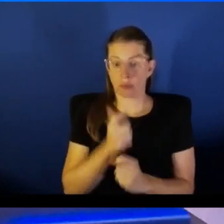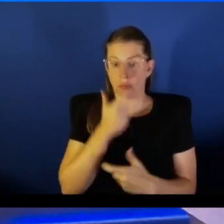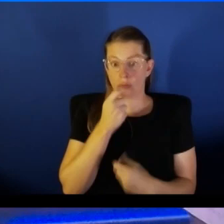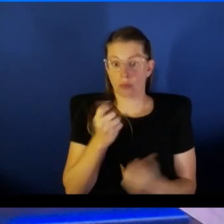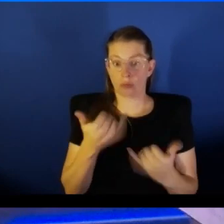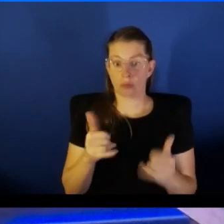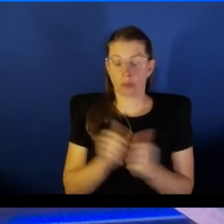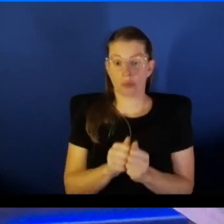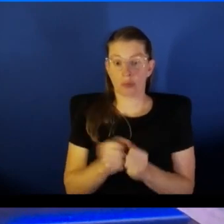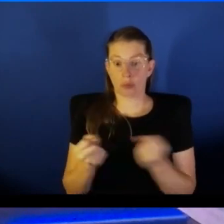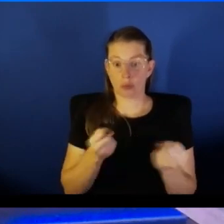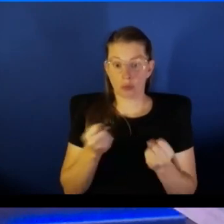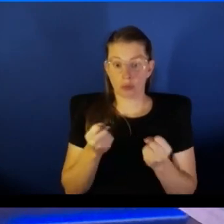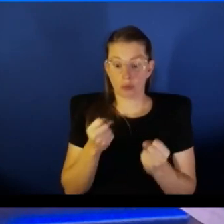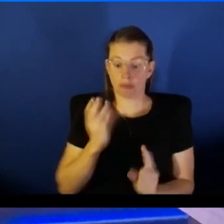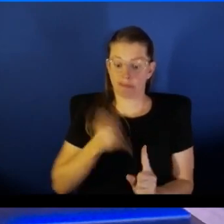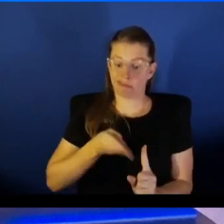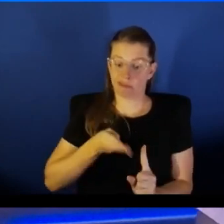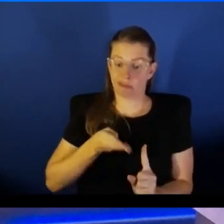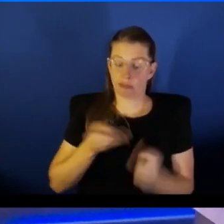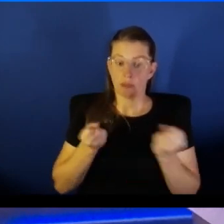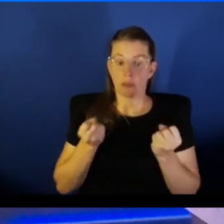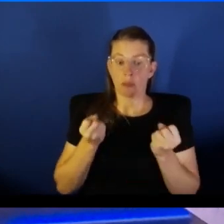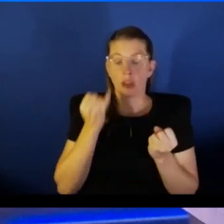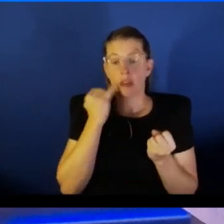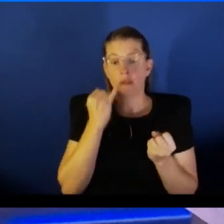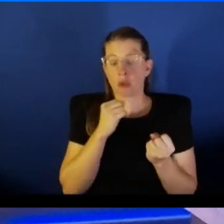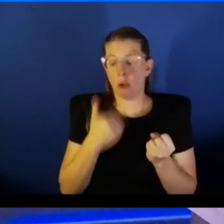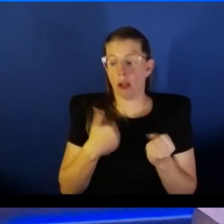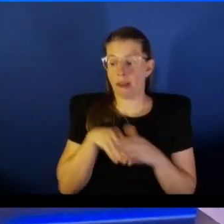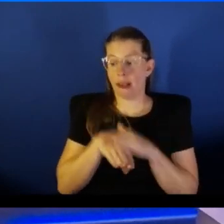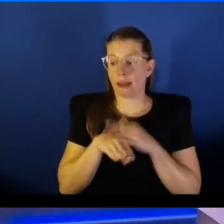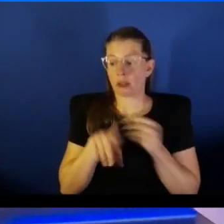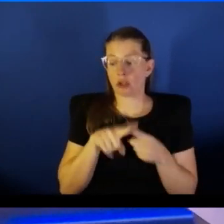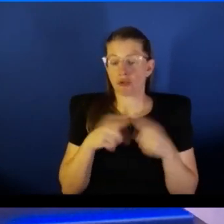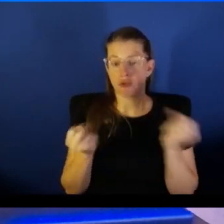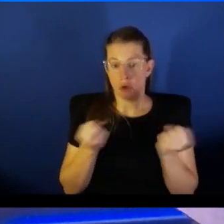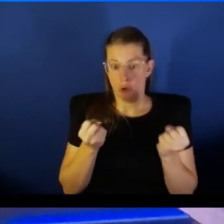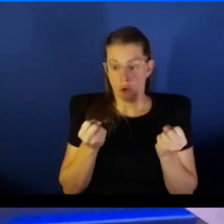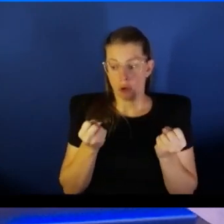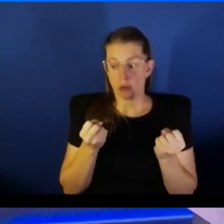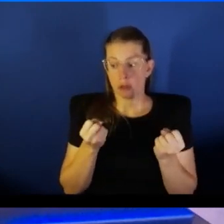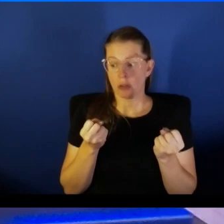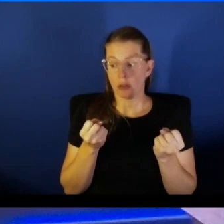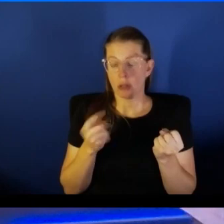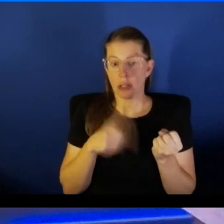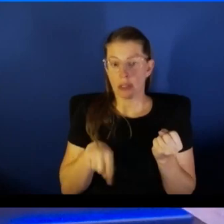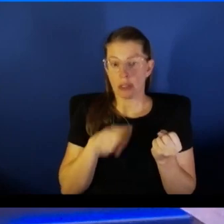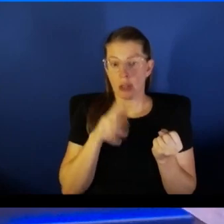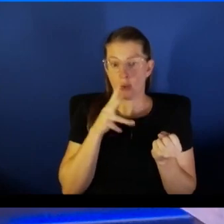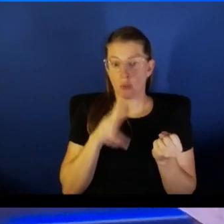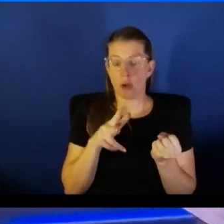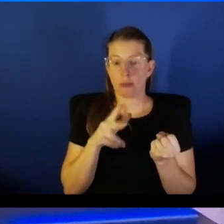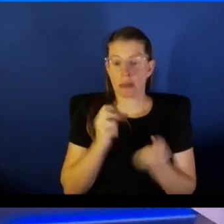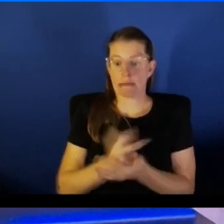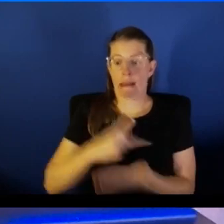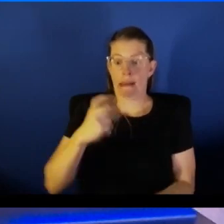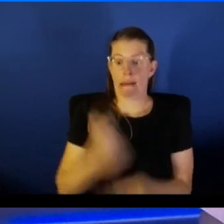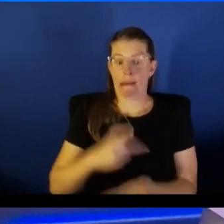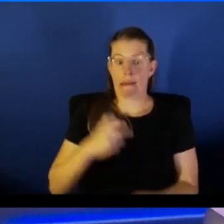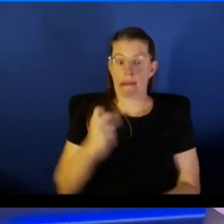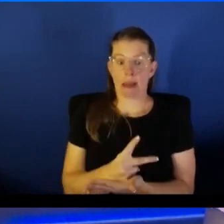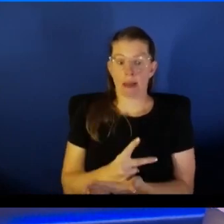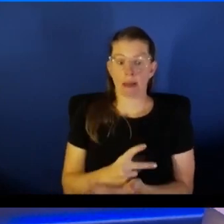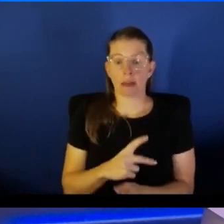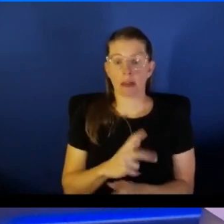cars and they only play with cars, and if they do not have access to cars, then there would be tantrums and challenging